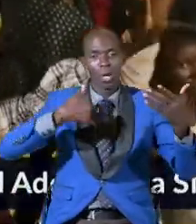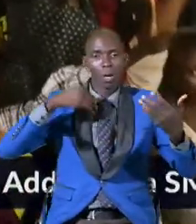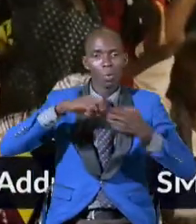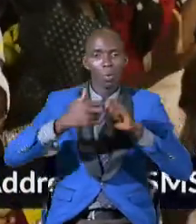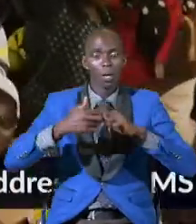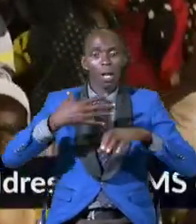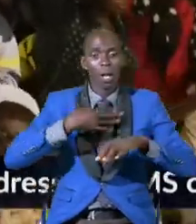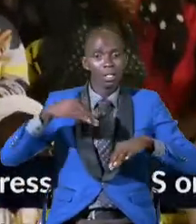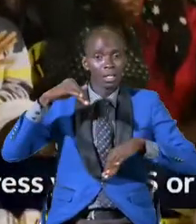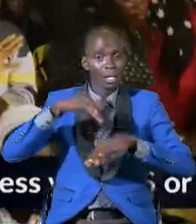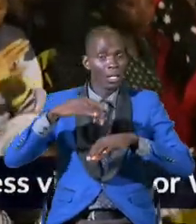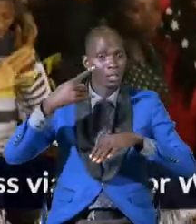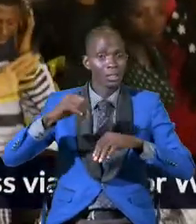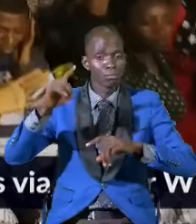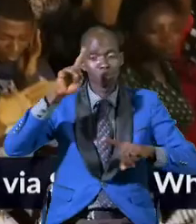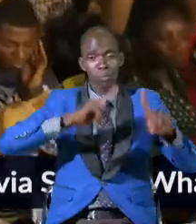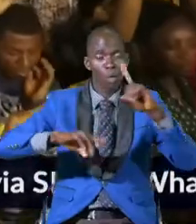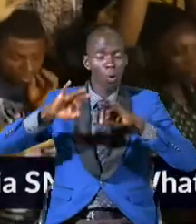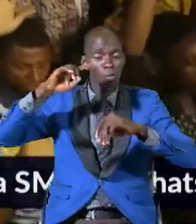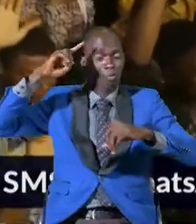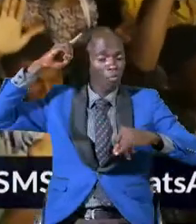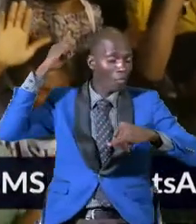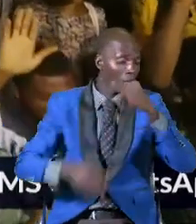amen, everything will vanish away.